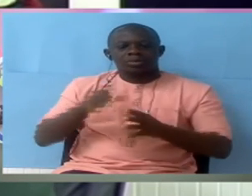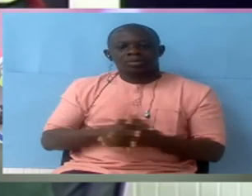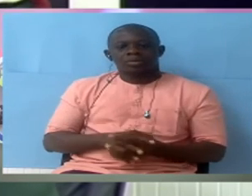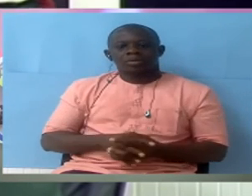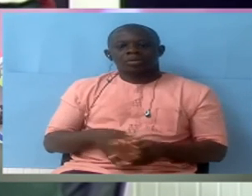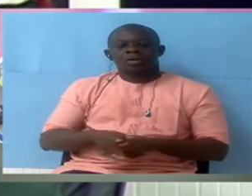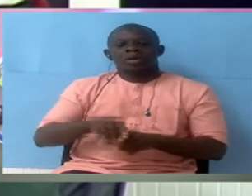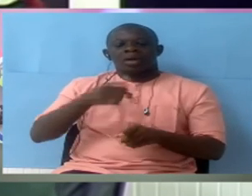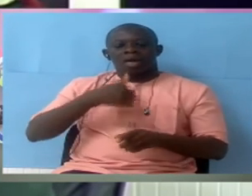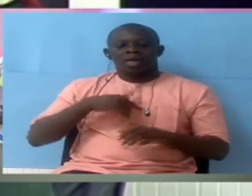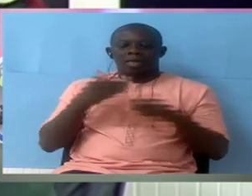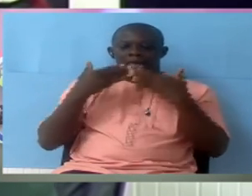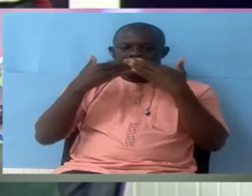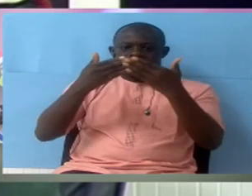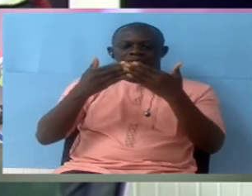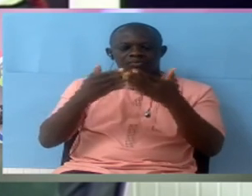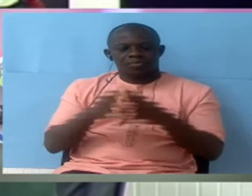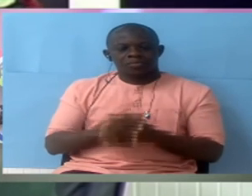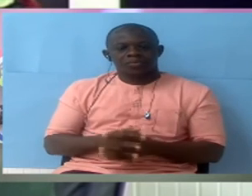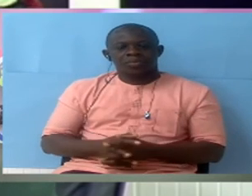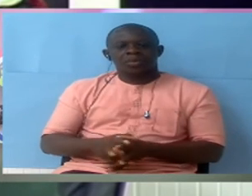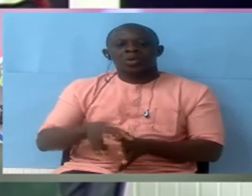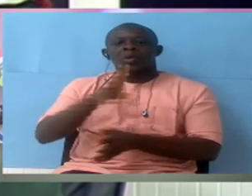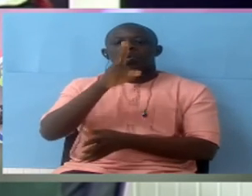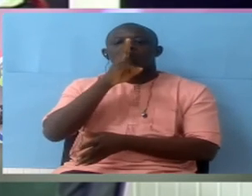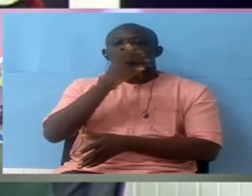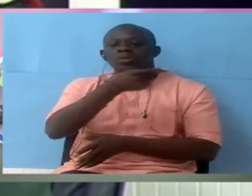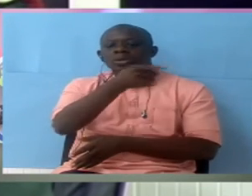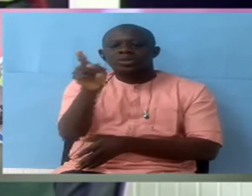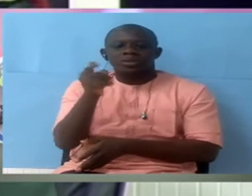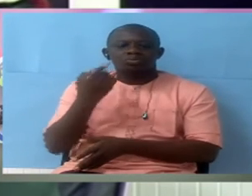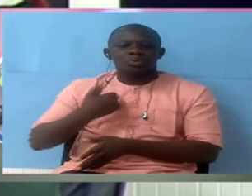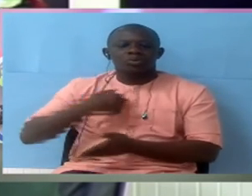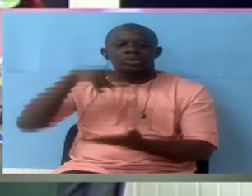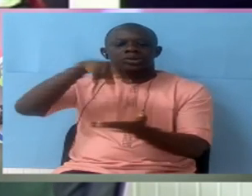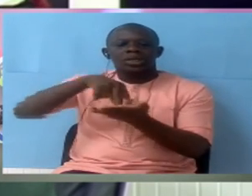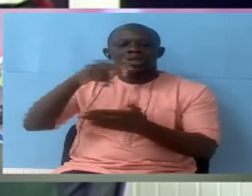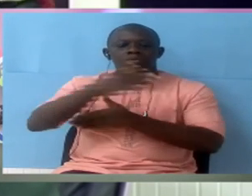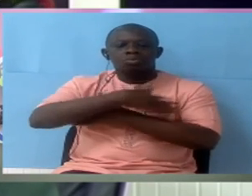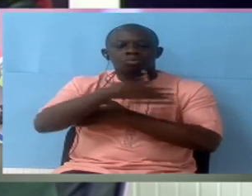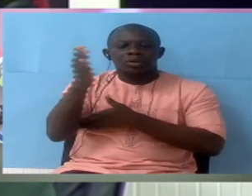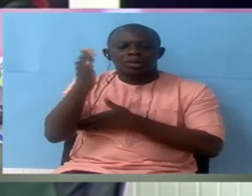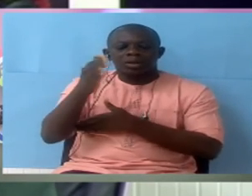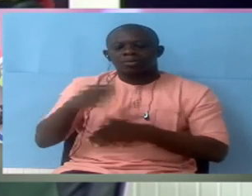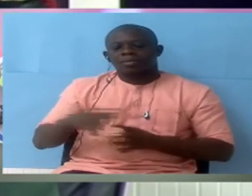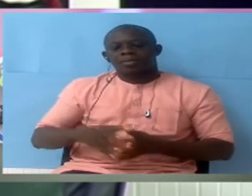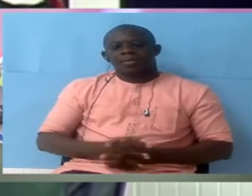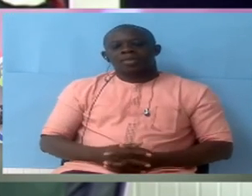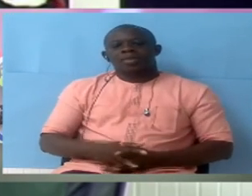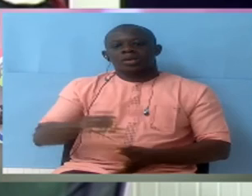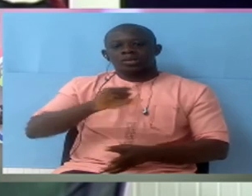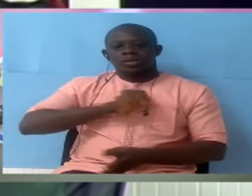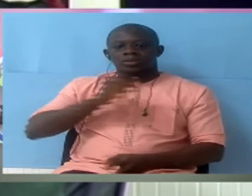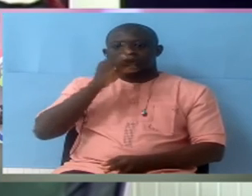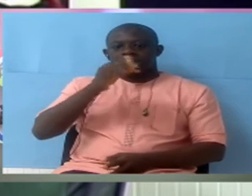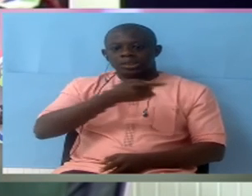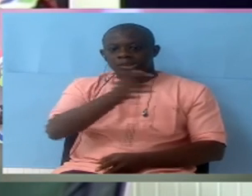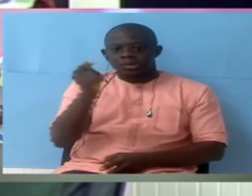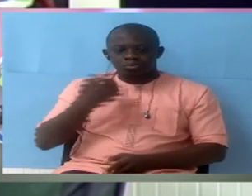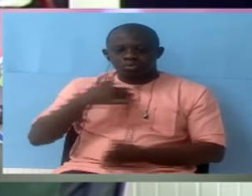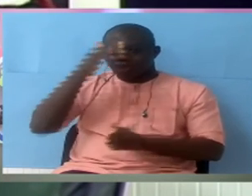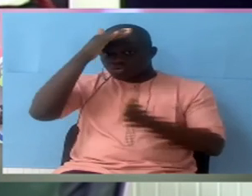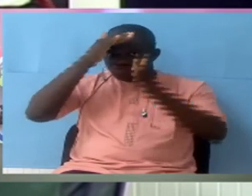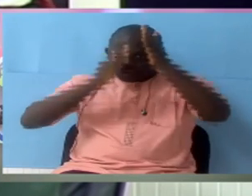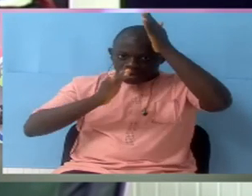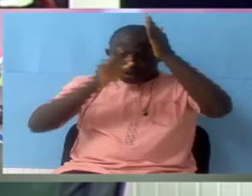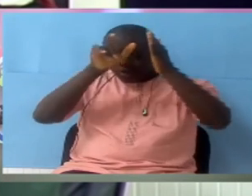I told him, who are those guys at the gate? Ci la ko nako ñana nekka ci bunta bi. He said they are soldiers. Mu ne ma